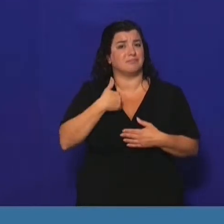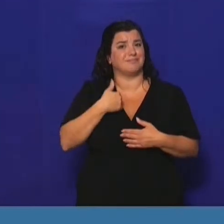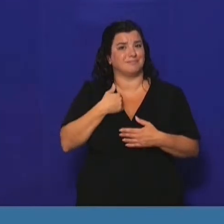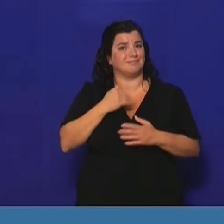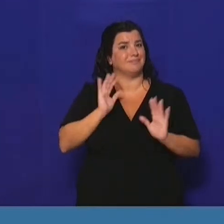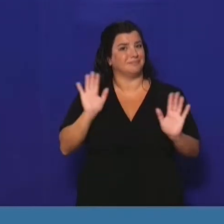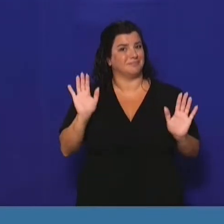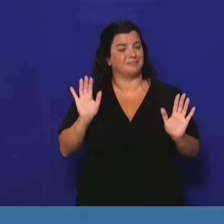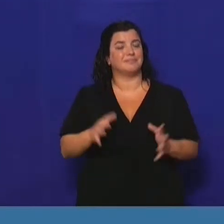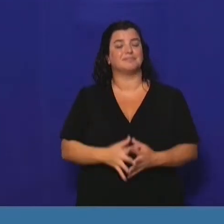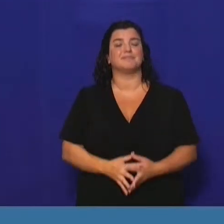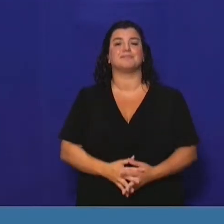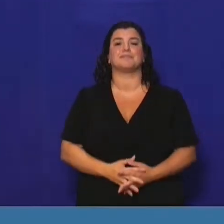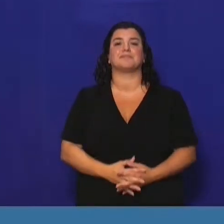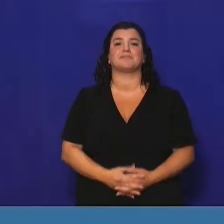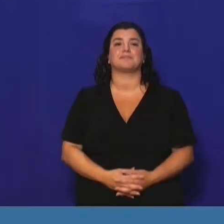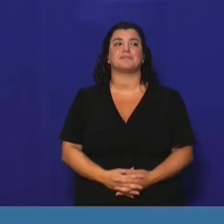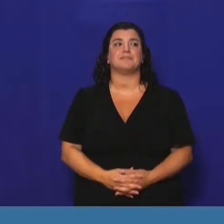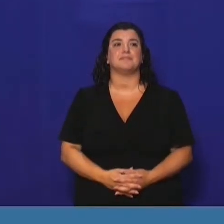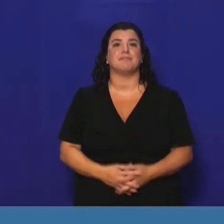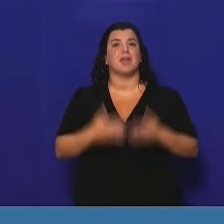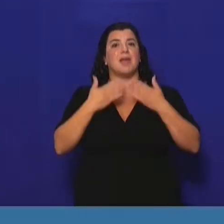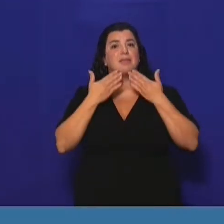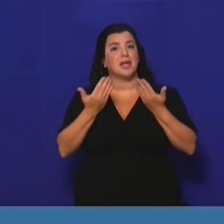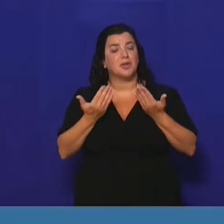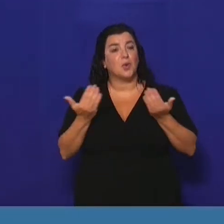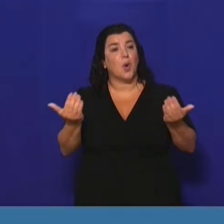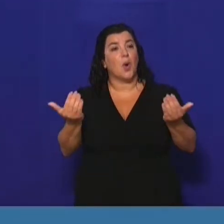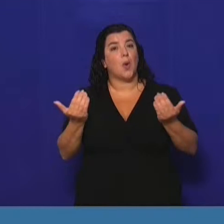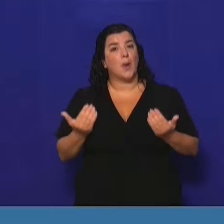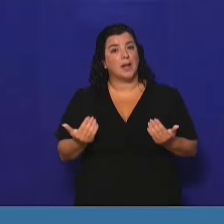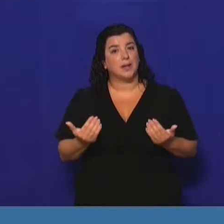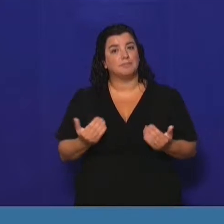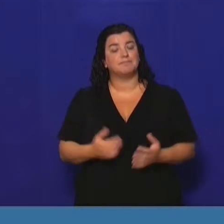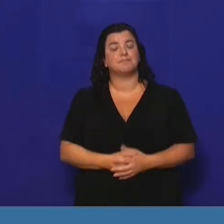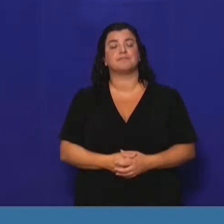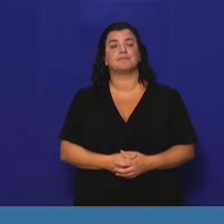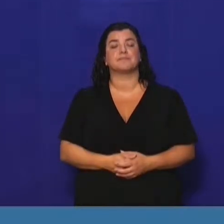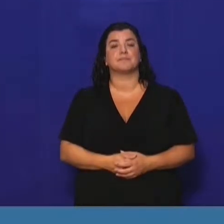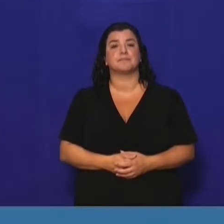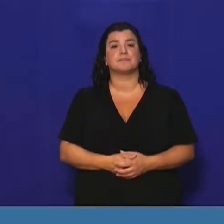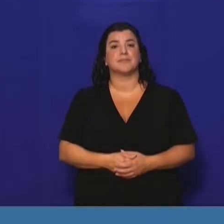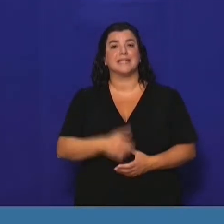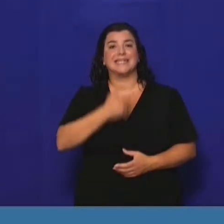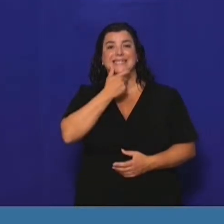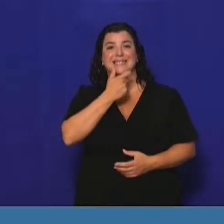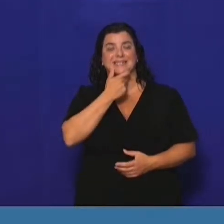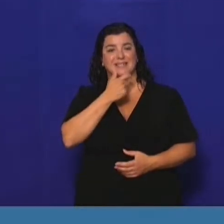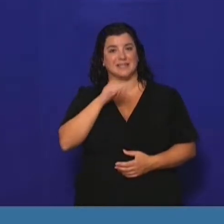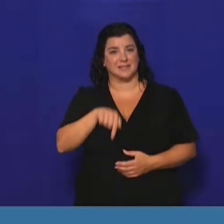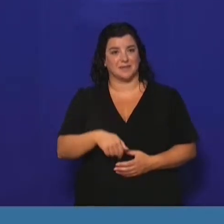Grazzi, naqleb issa għal messaġġ bl-Ingliż. Welcome everyone to this